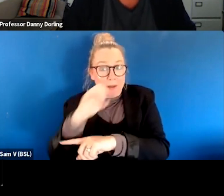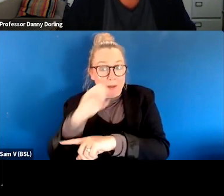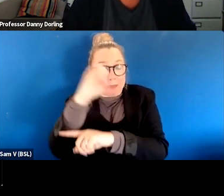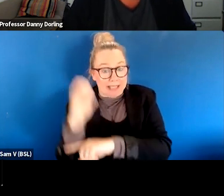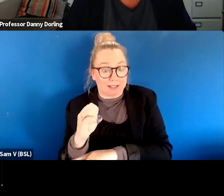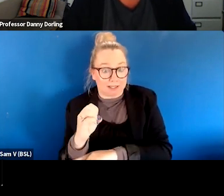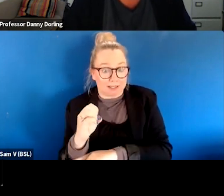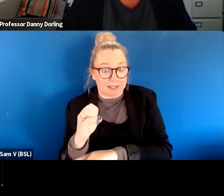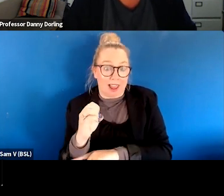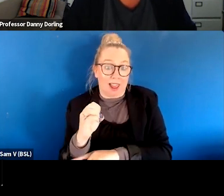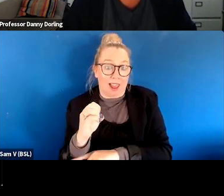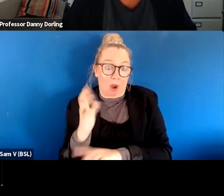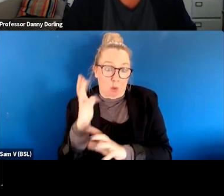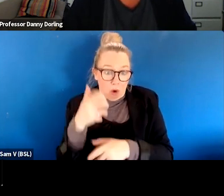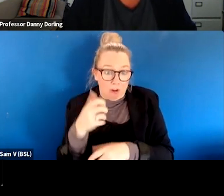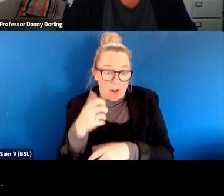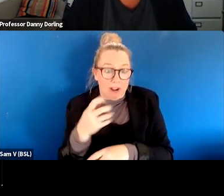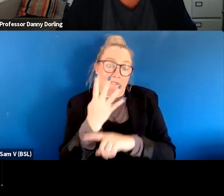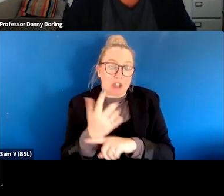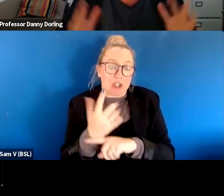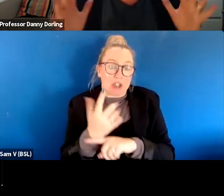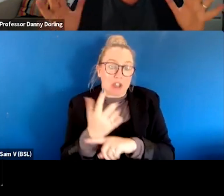47% somewhat worried.